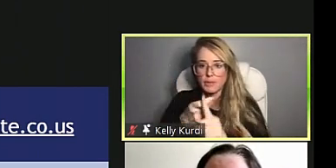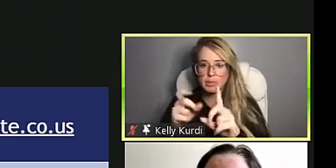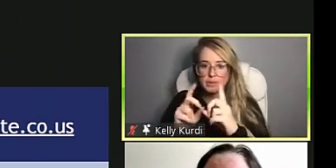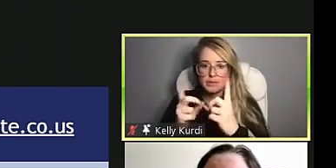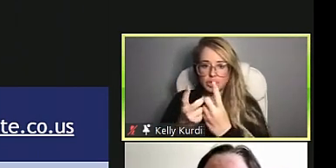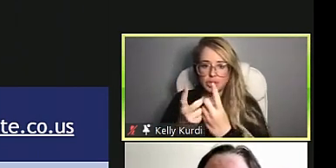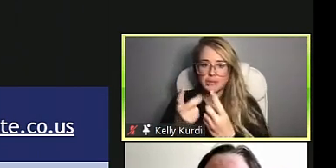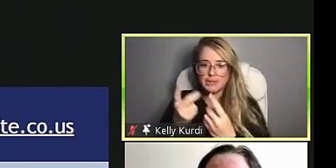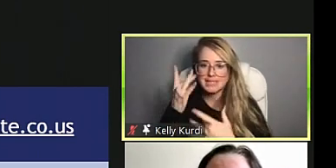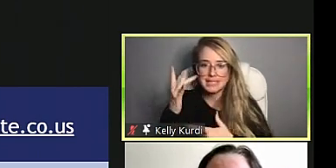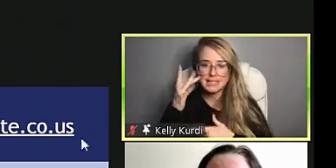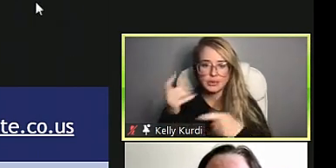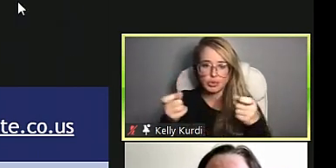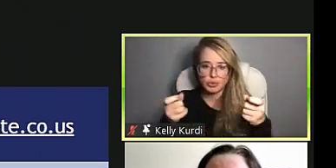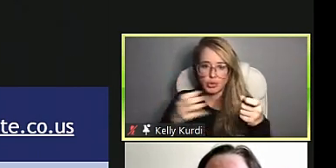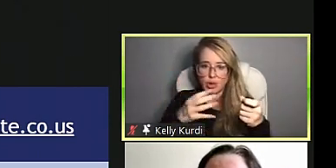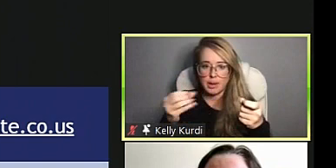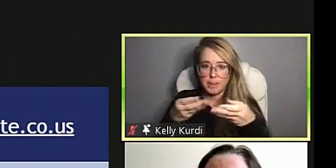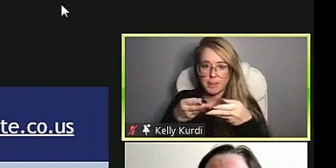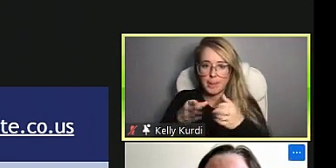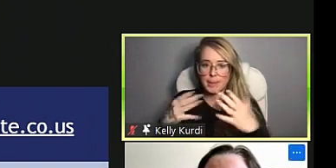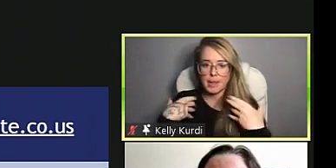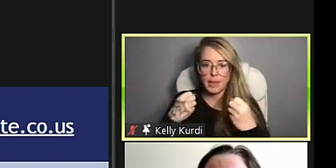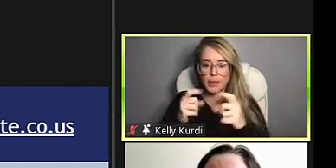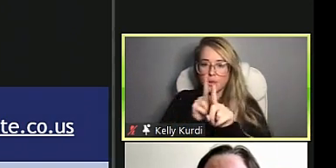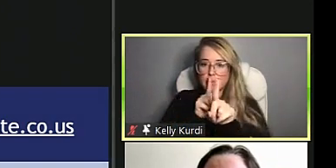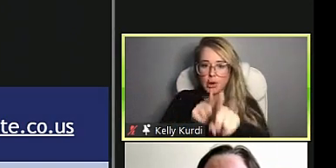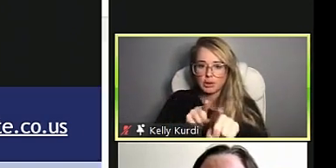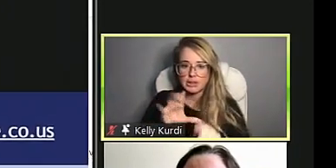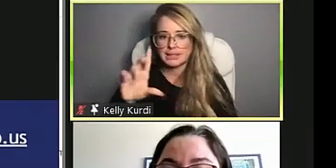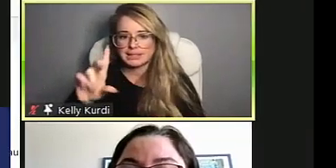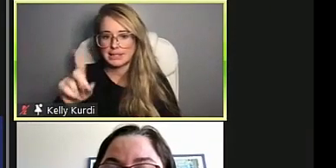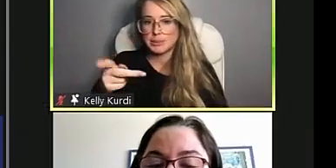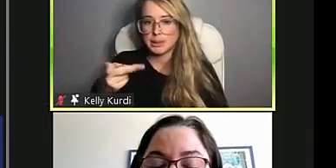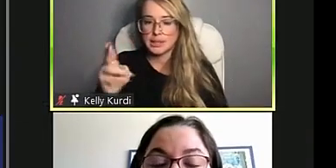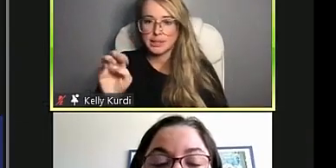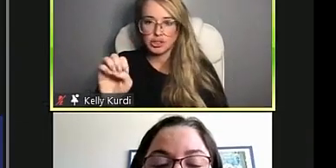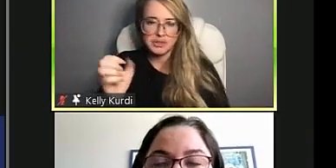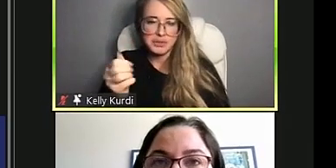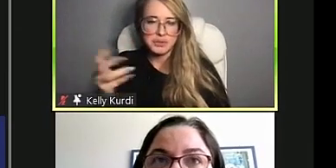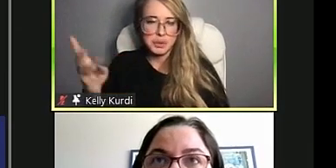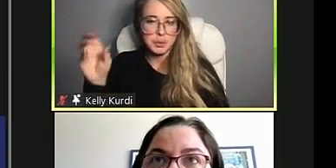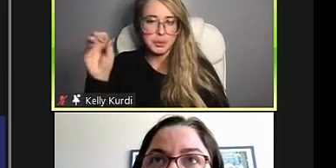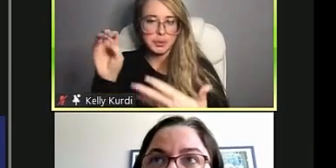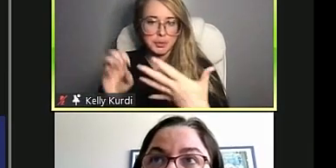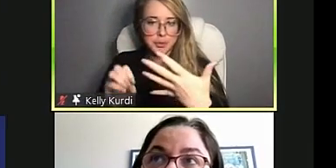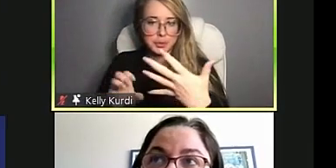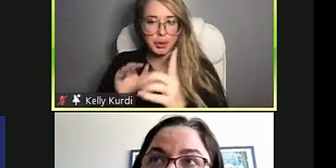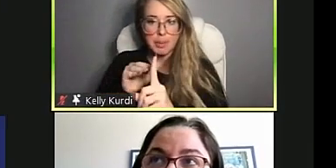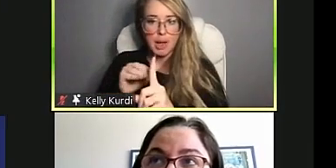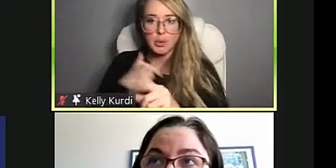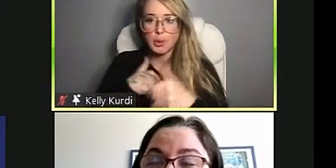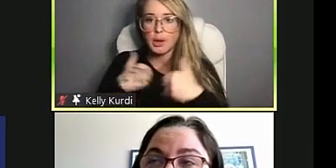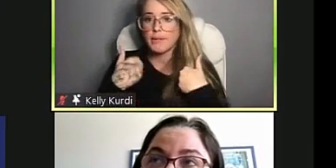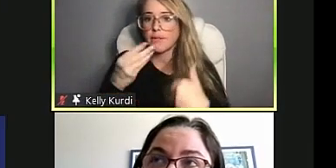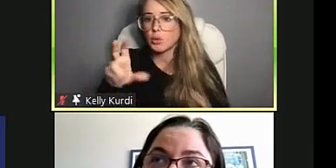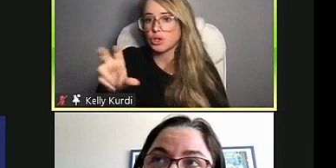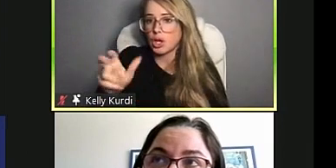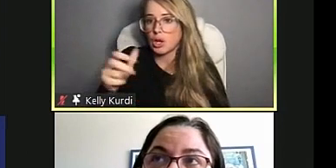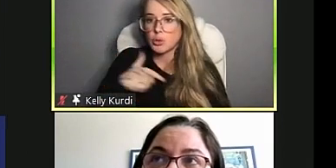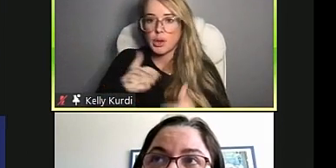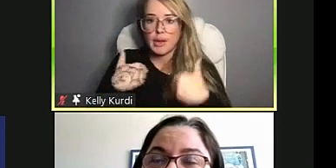Health Response at CDPHE. A couple of reminders here. We do have a couple of interpretation channels. We have an